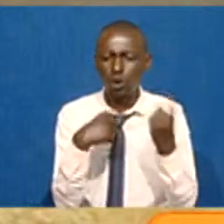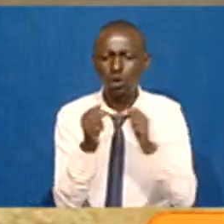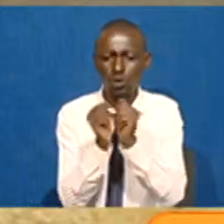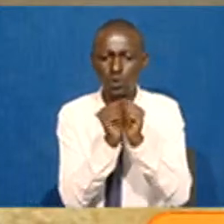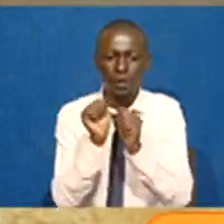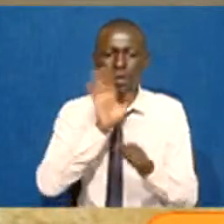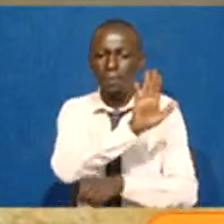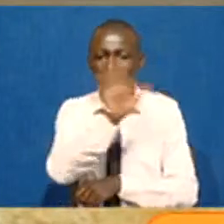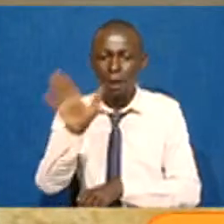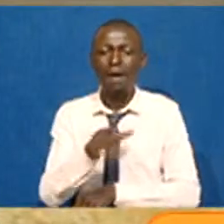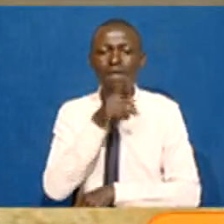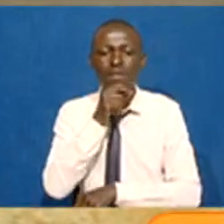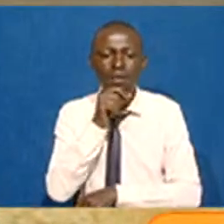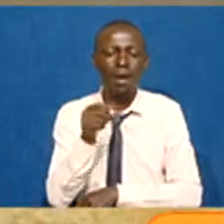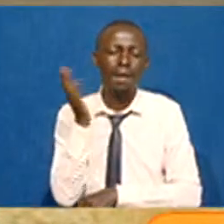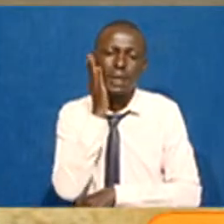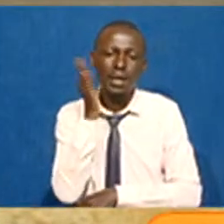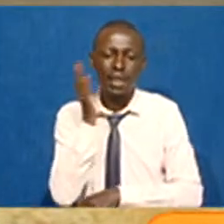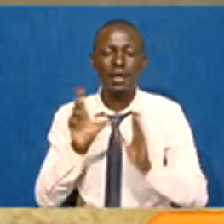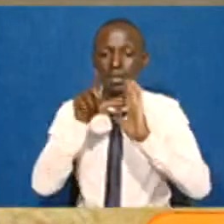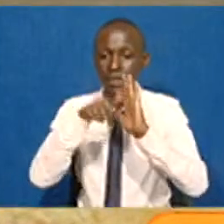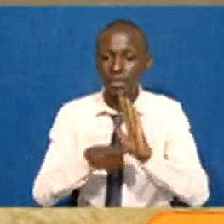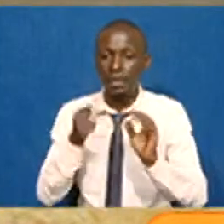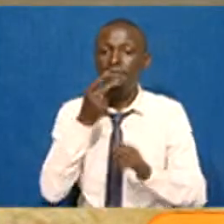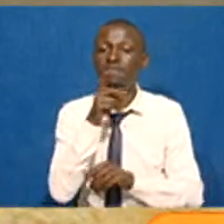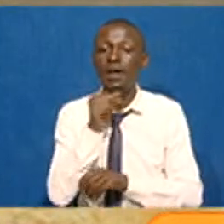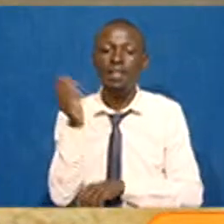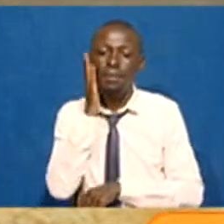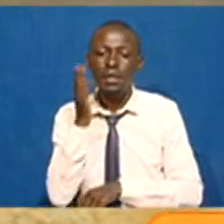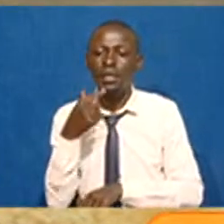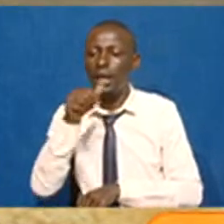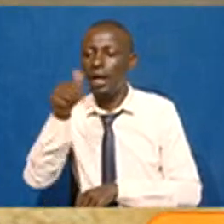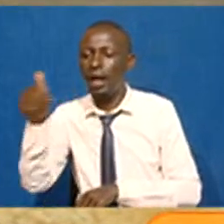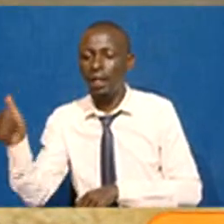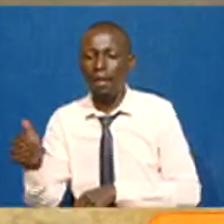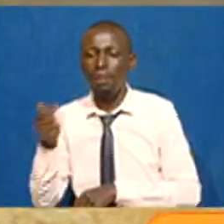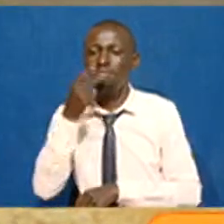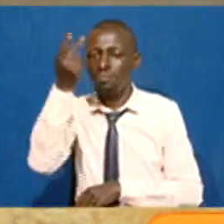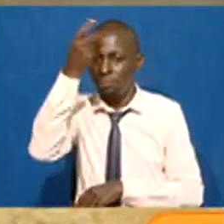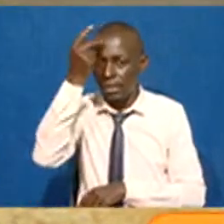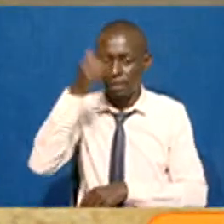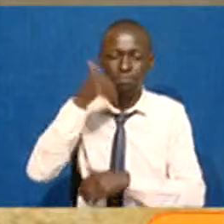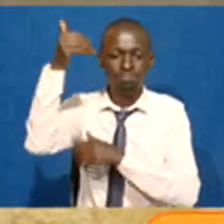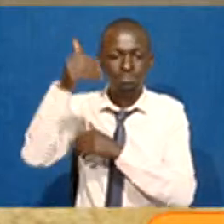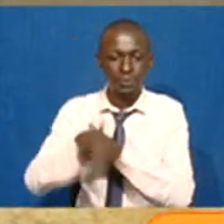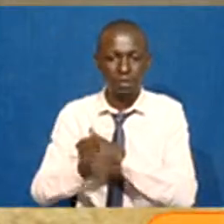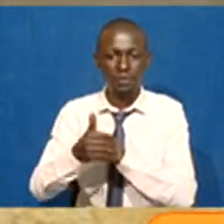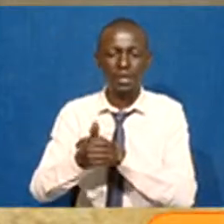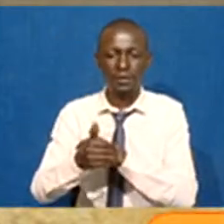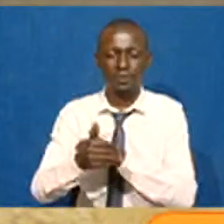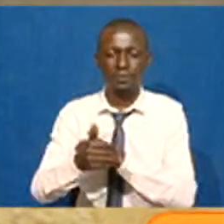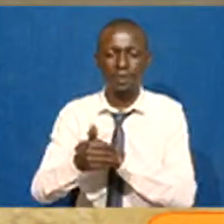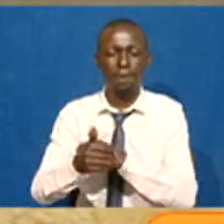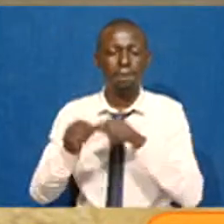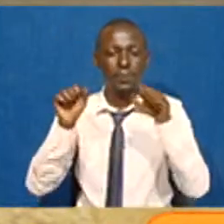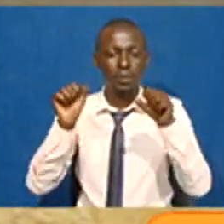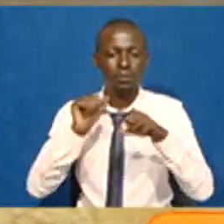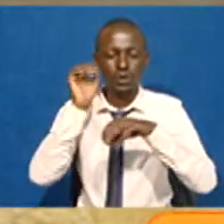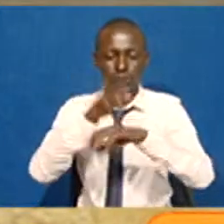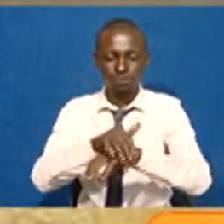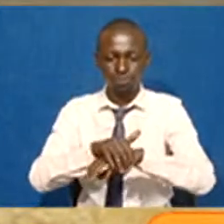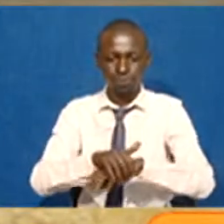their parents. And then the parents started talking the other parents. And through that jiko, I got so